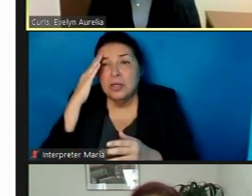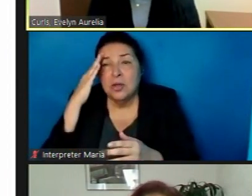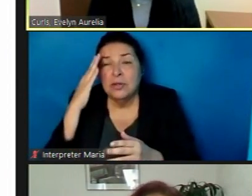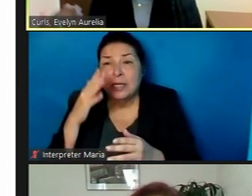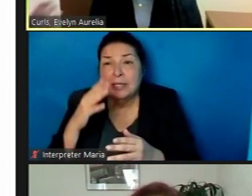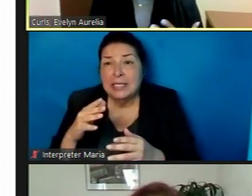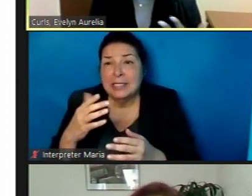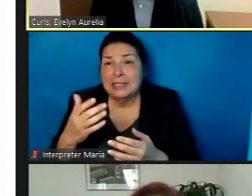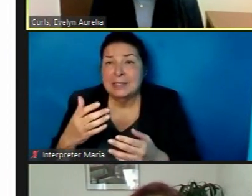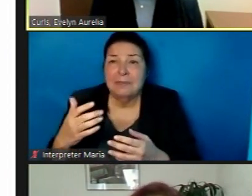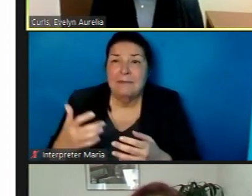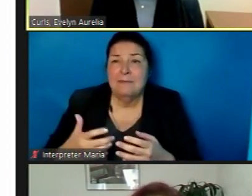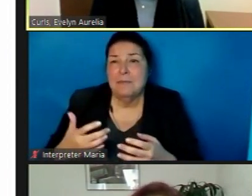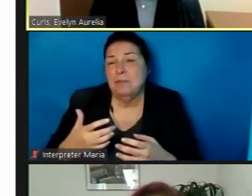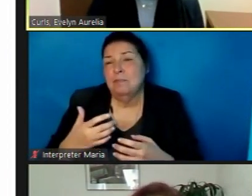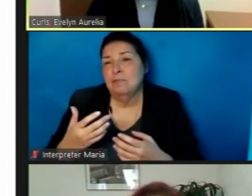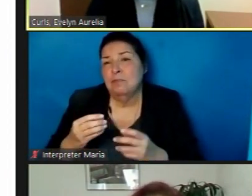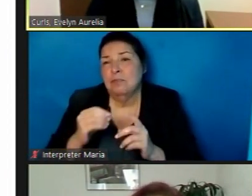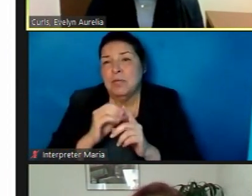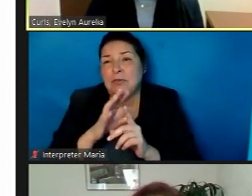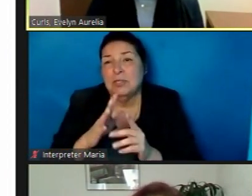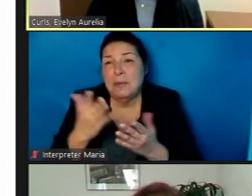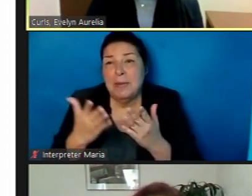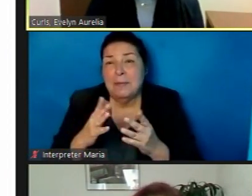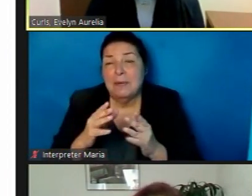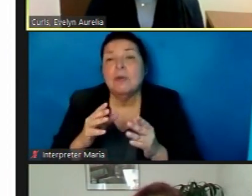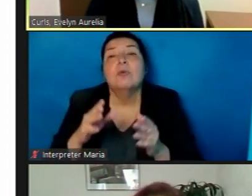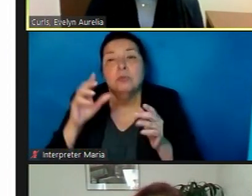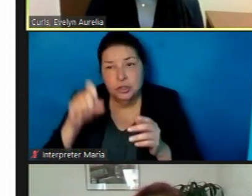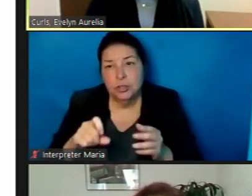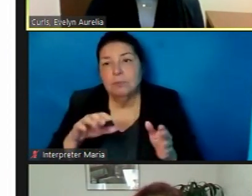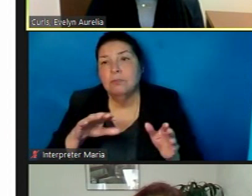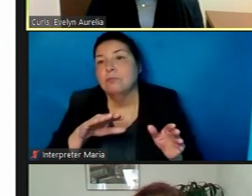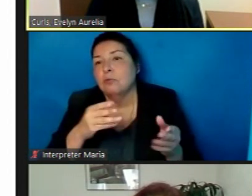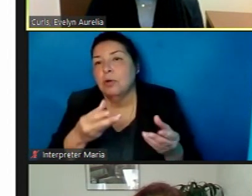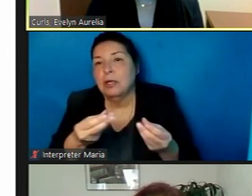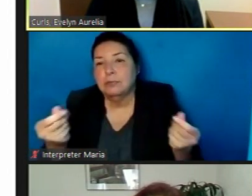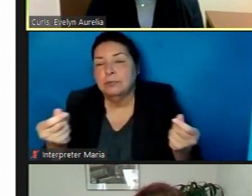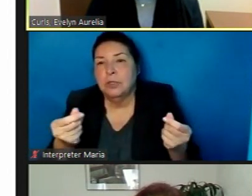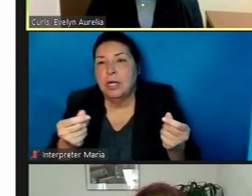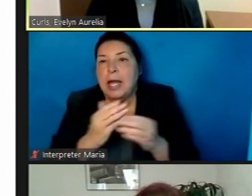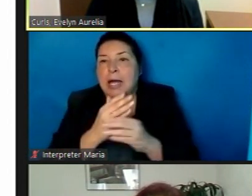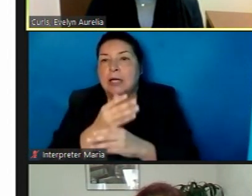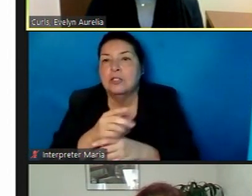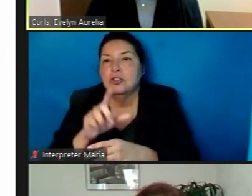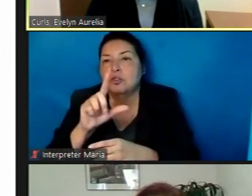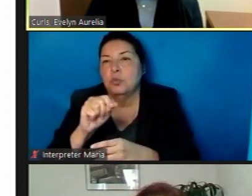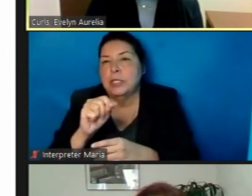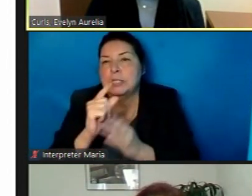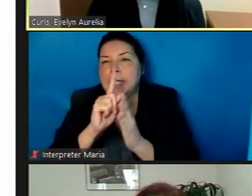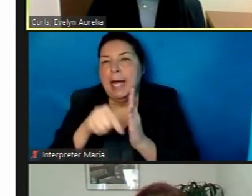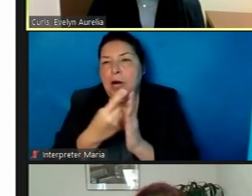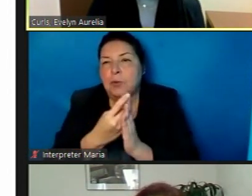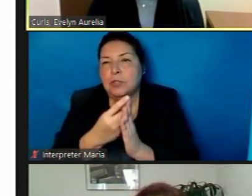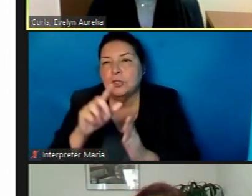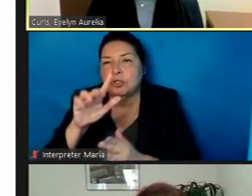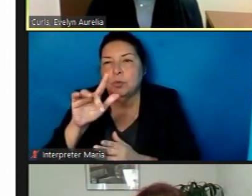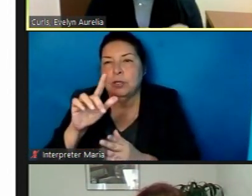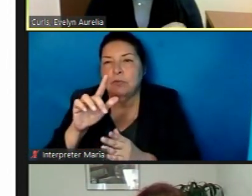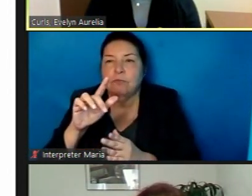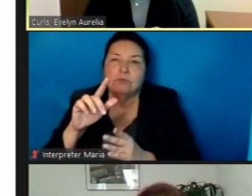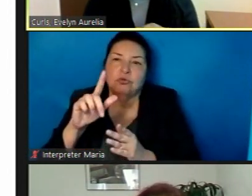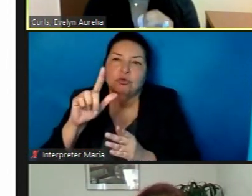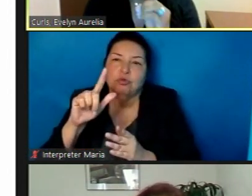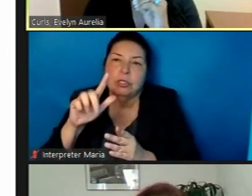within 12 to 36 hours. But as far as anaphylaxis and things that would happen that would make you get